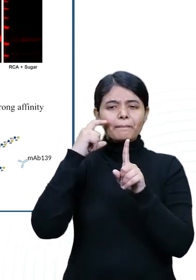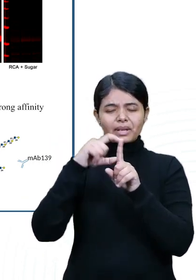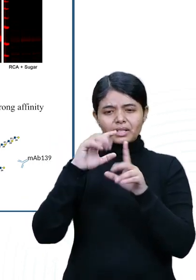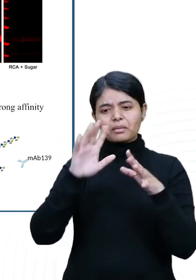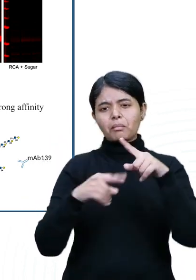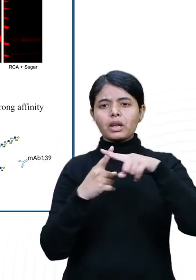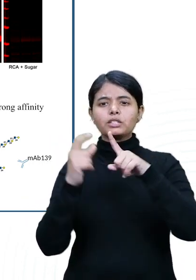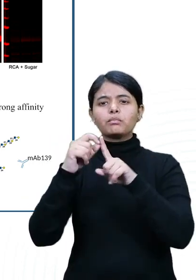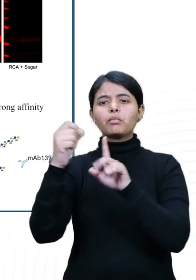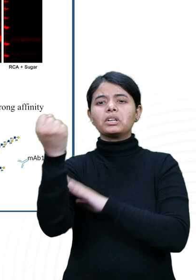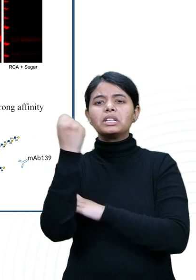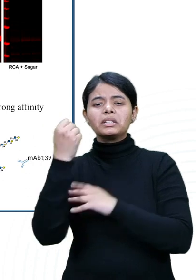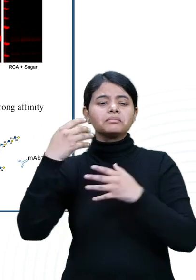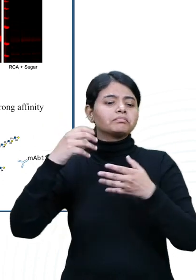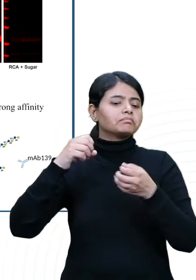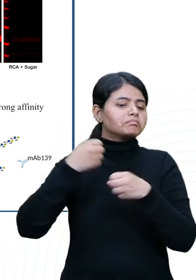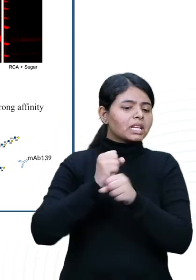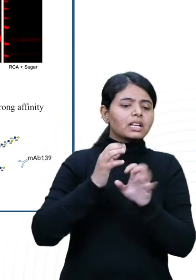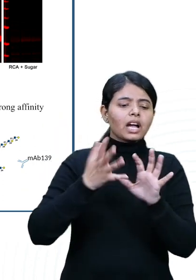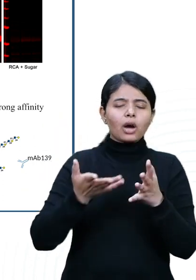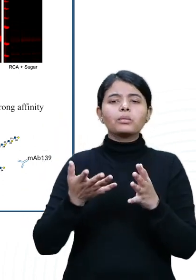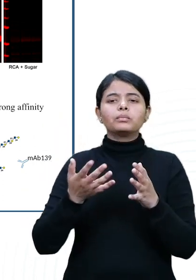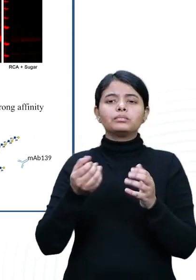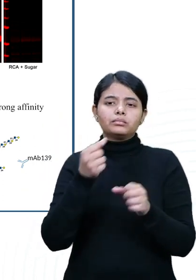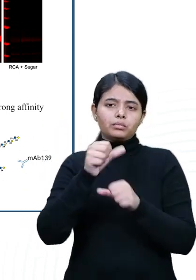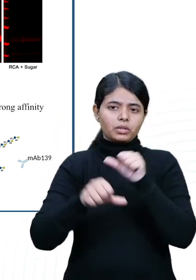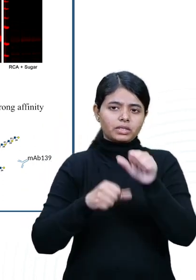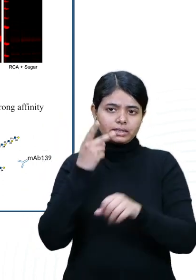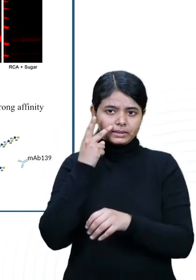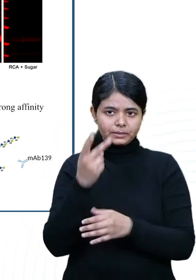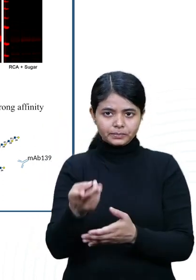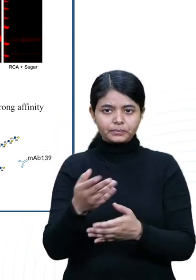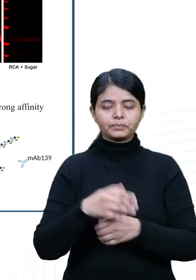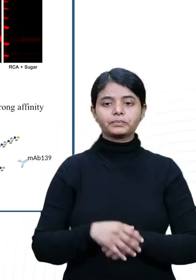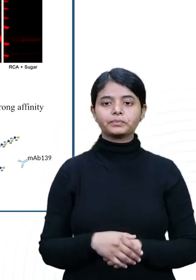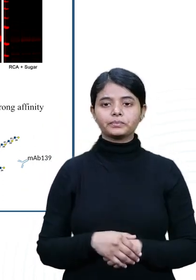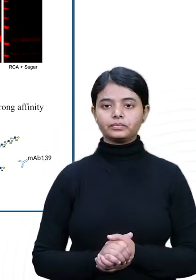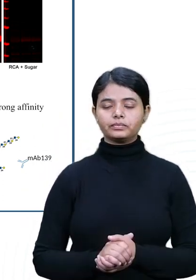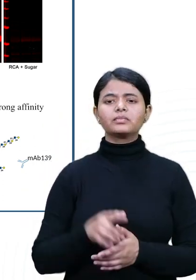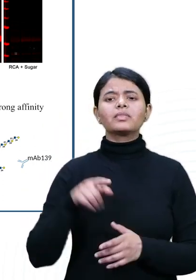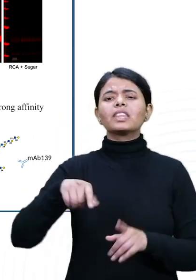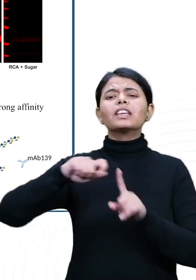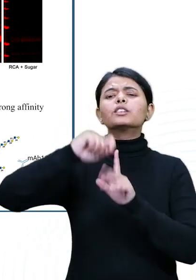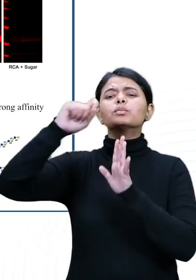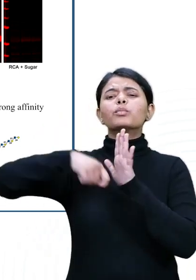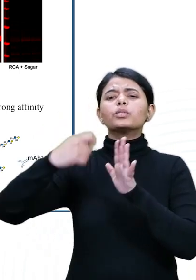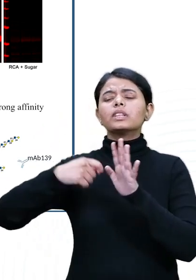that what alterations could TBGT10 be doing to the glycans.